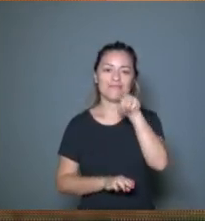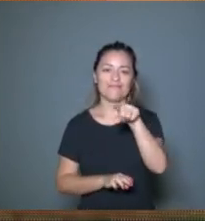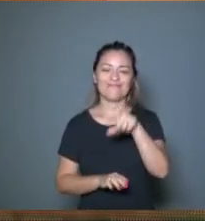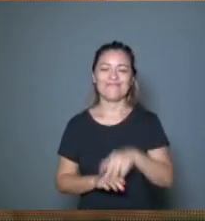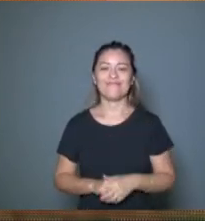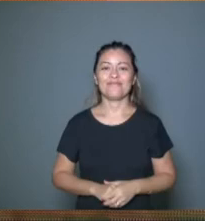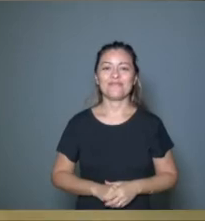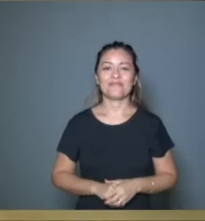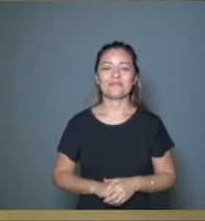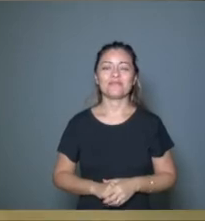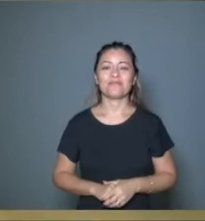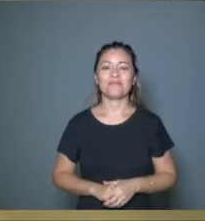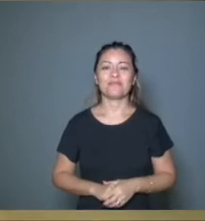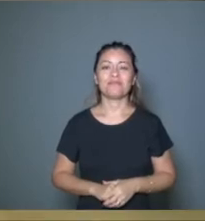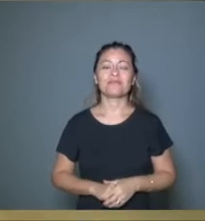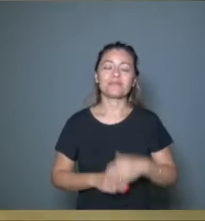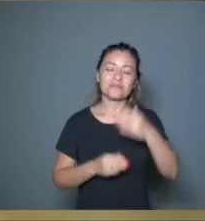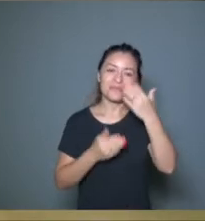question now.